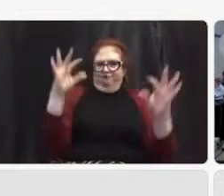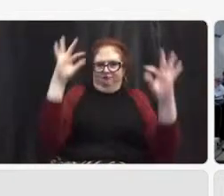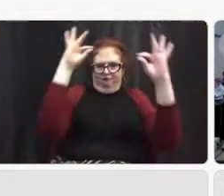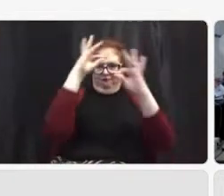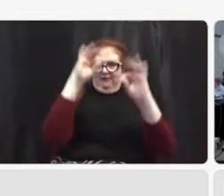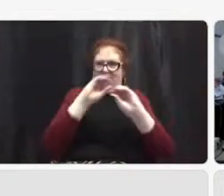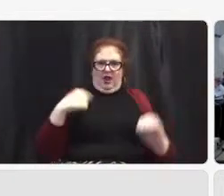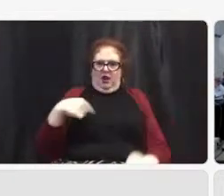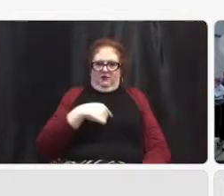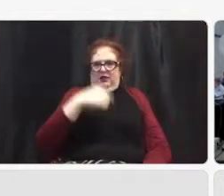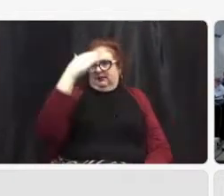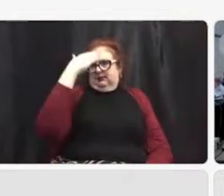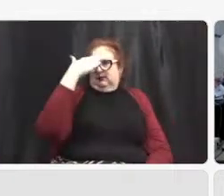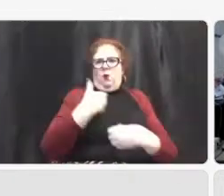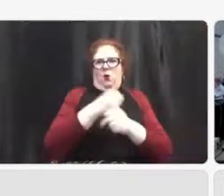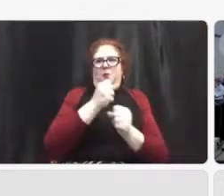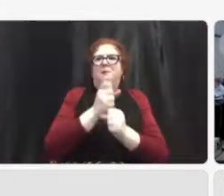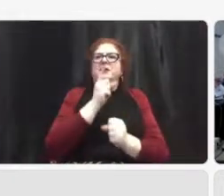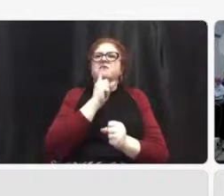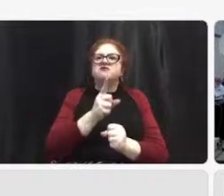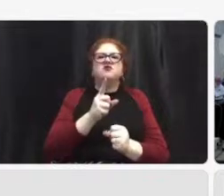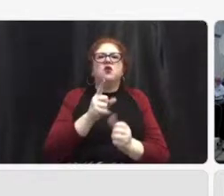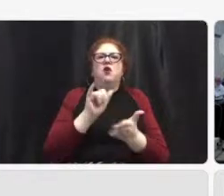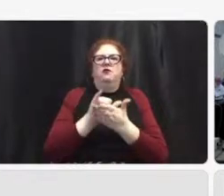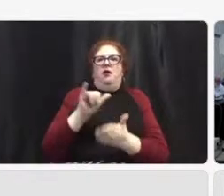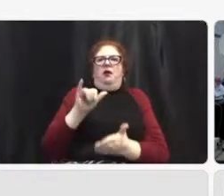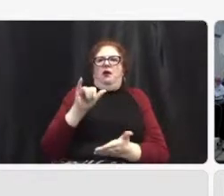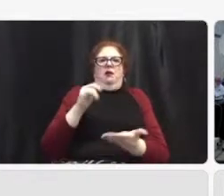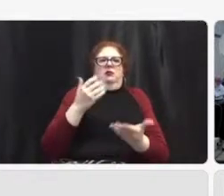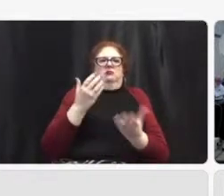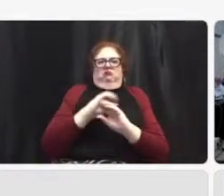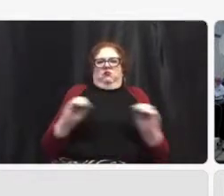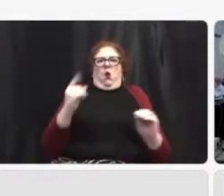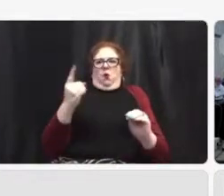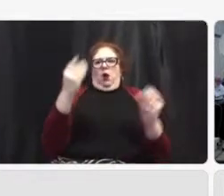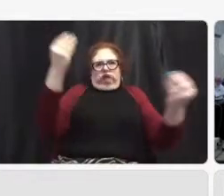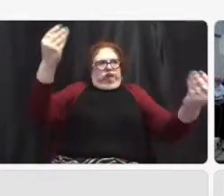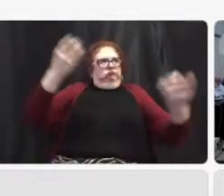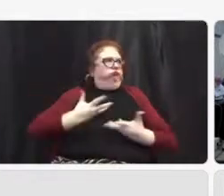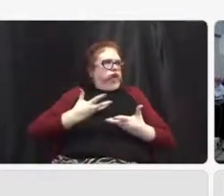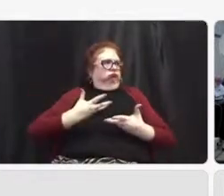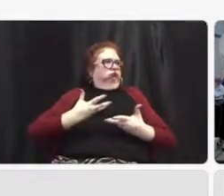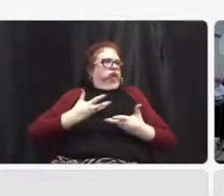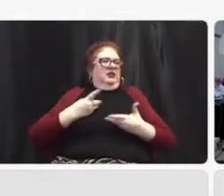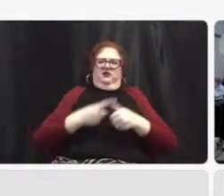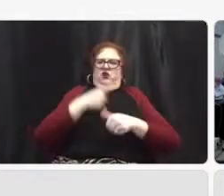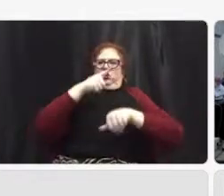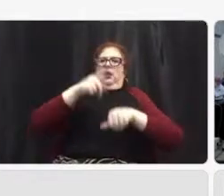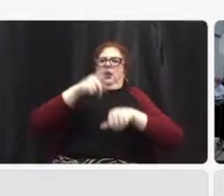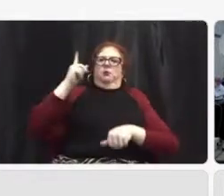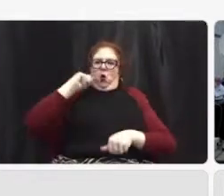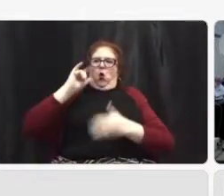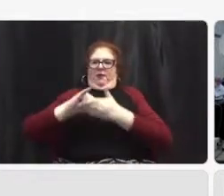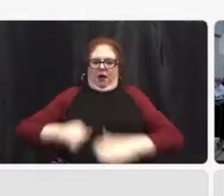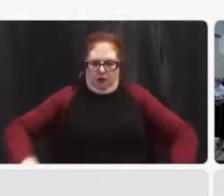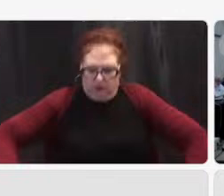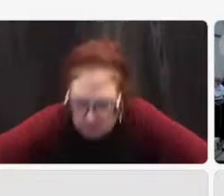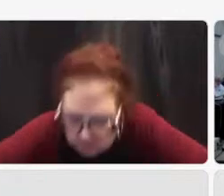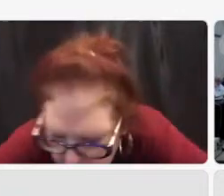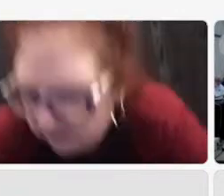knew. So I just want to make sure it was never told to any of us. So this is the first time we've heard it.